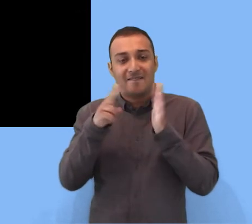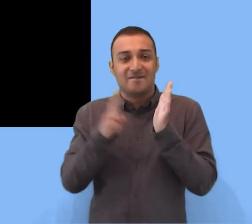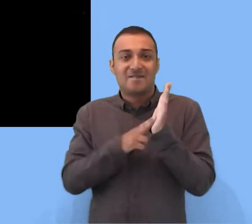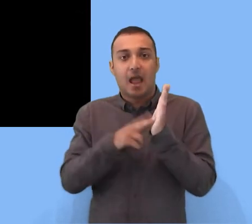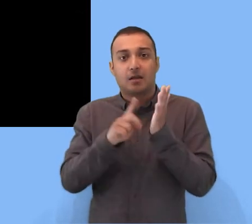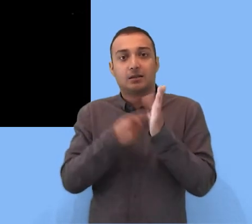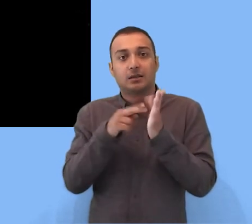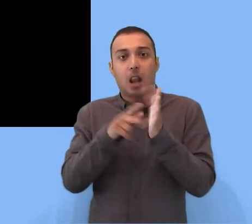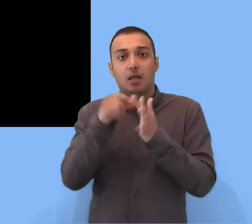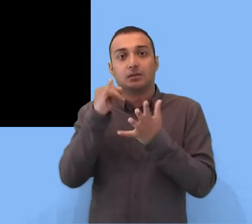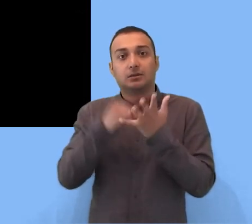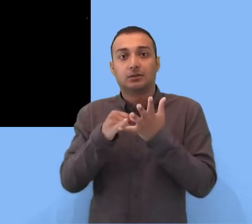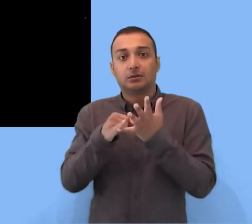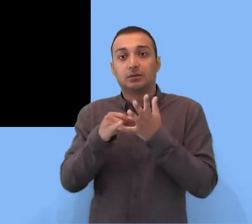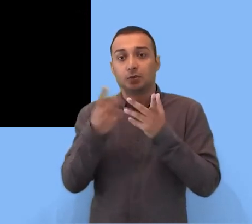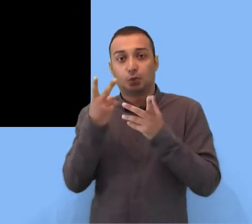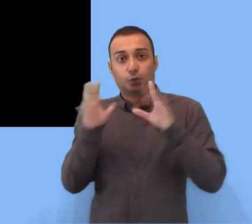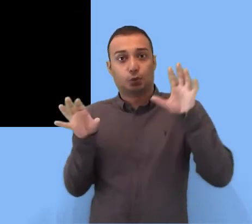the parents